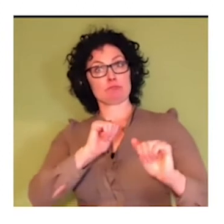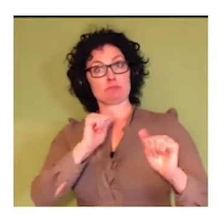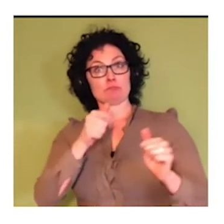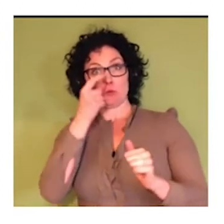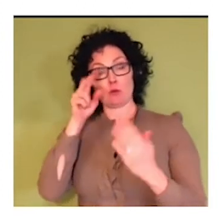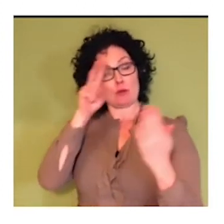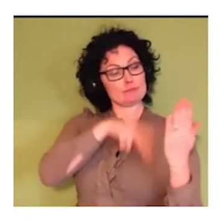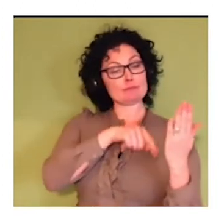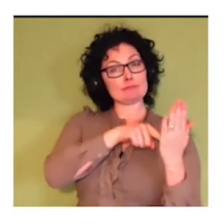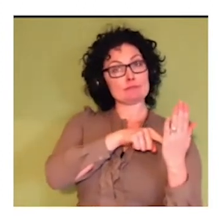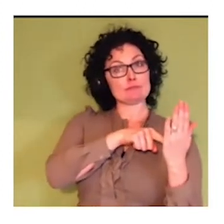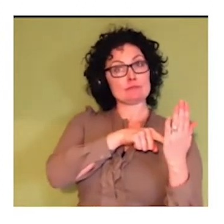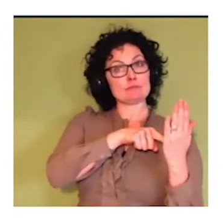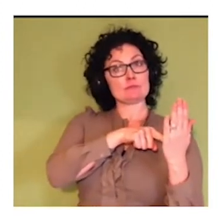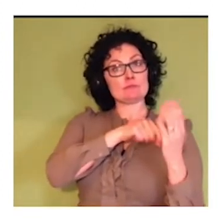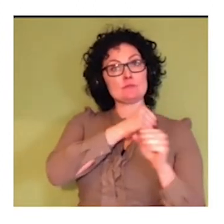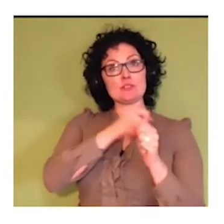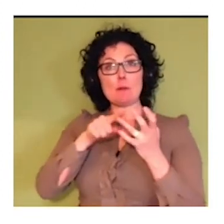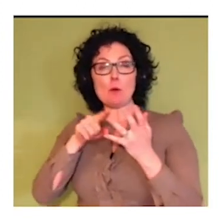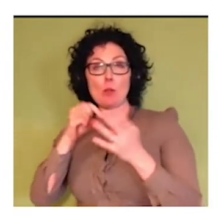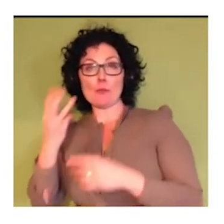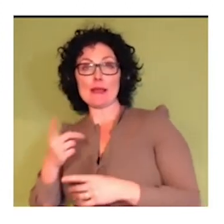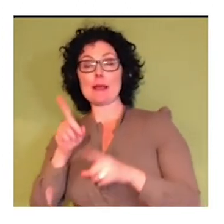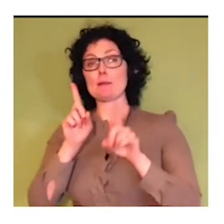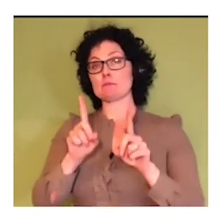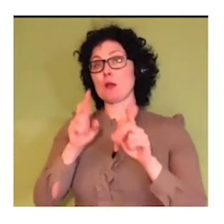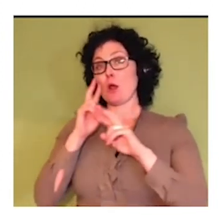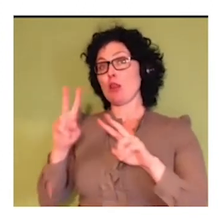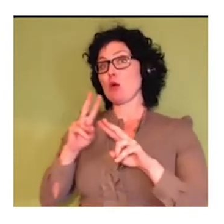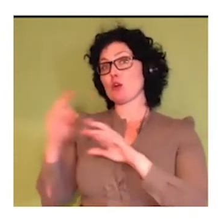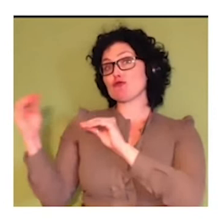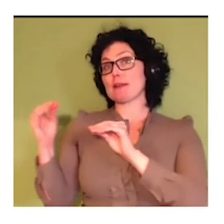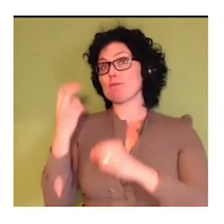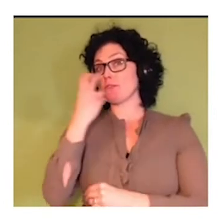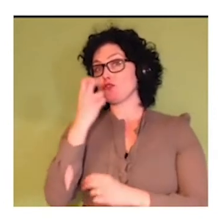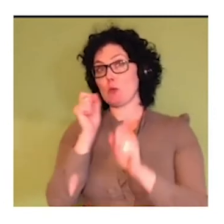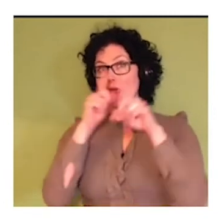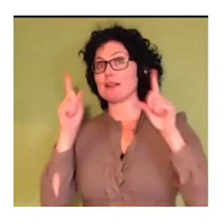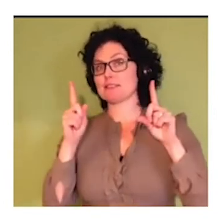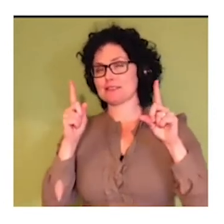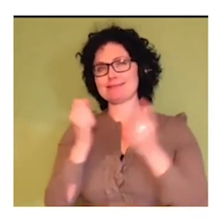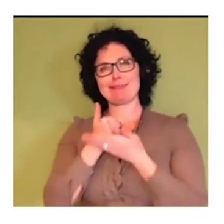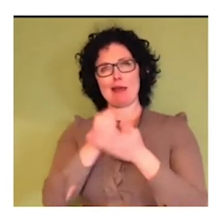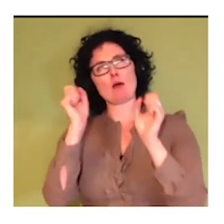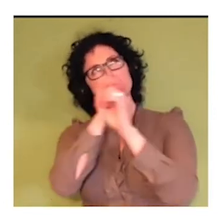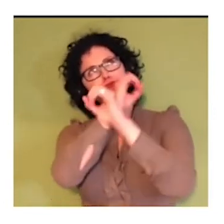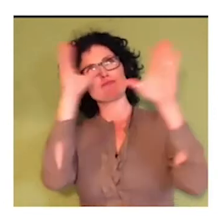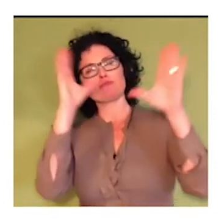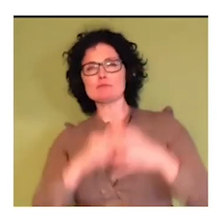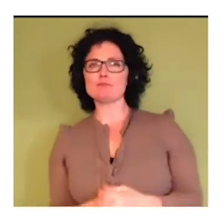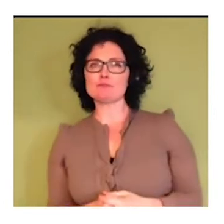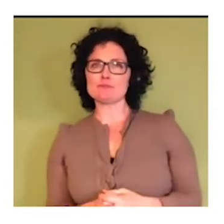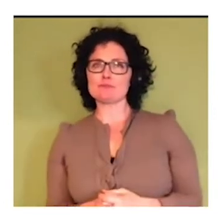at vision awareness training to understand a little bit more about that. But basically